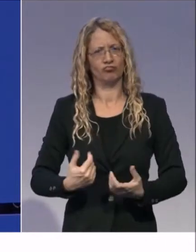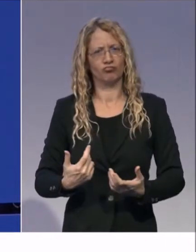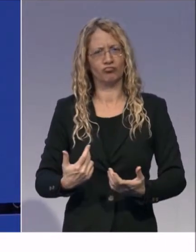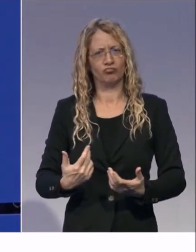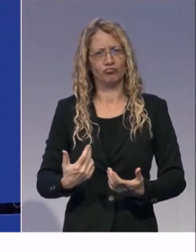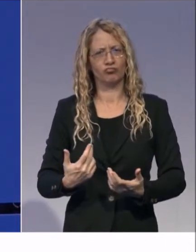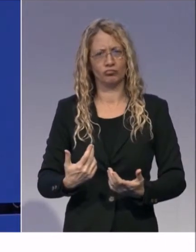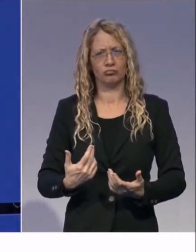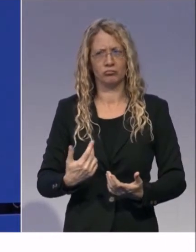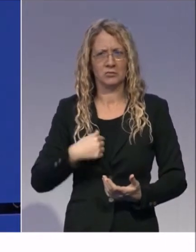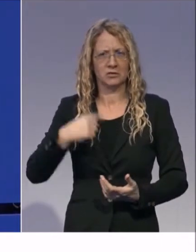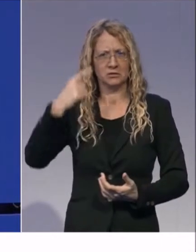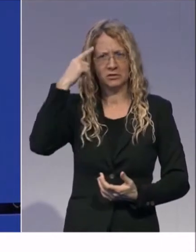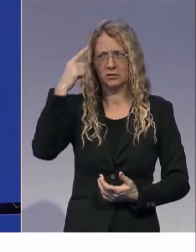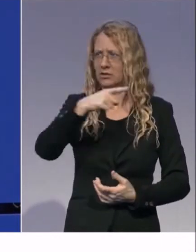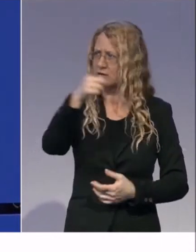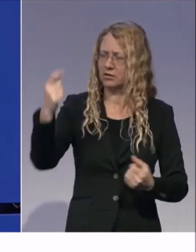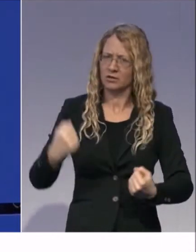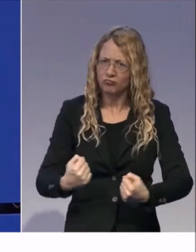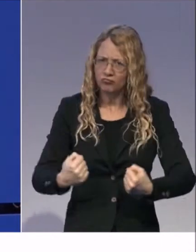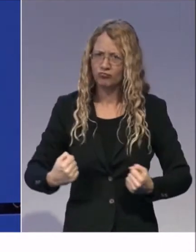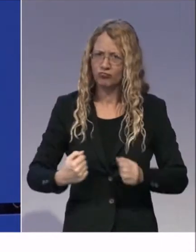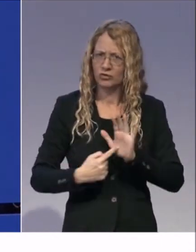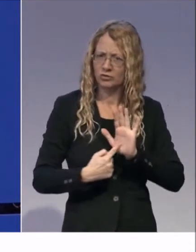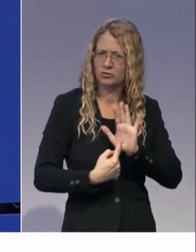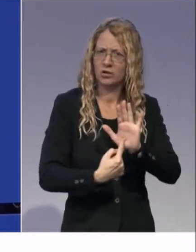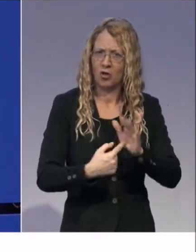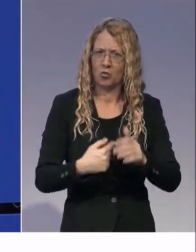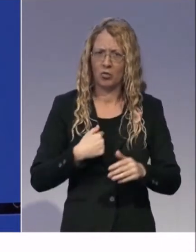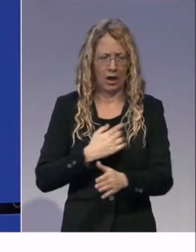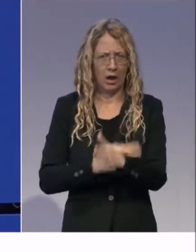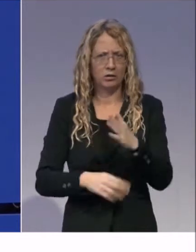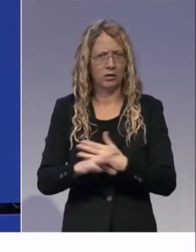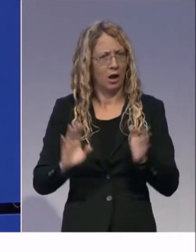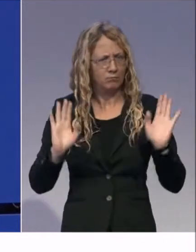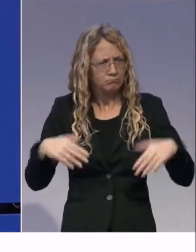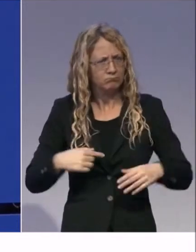today. I had a doctor's appointment recently, and